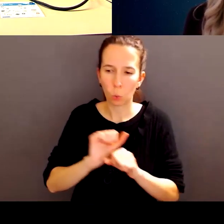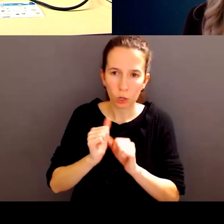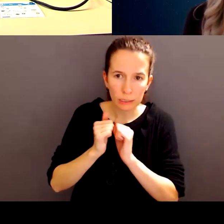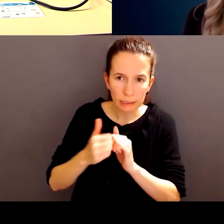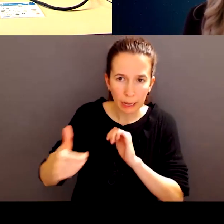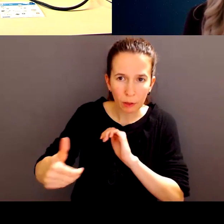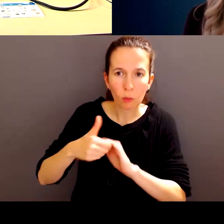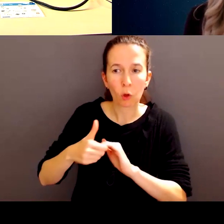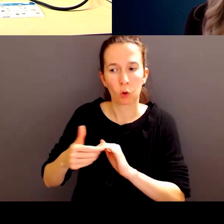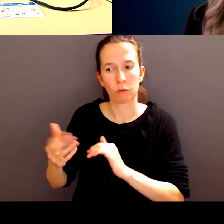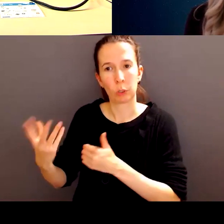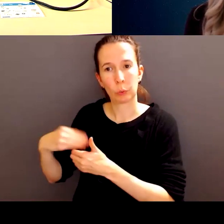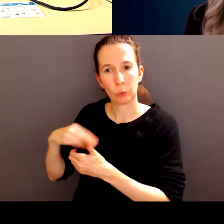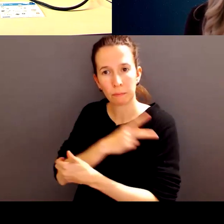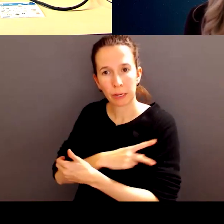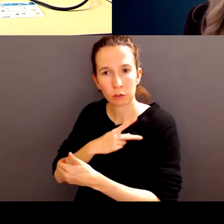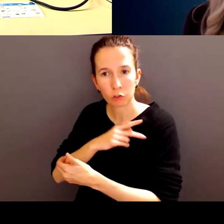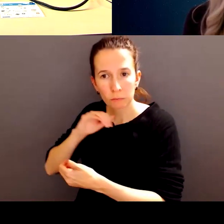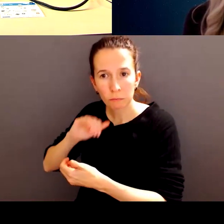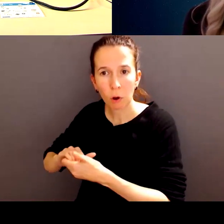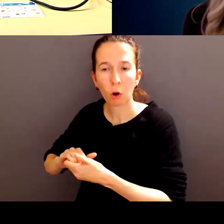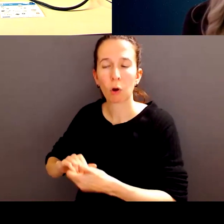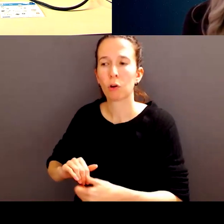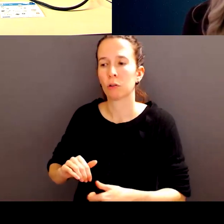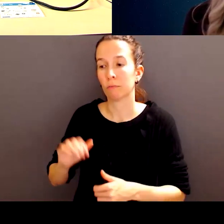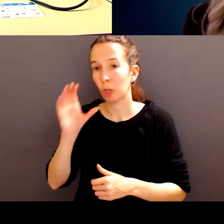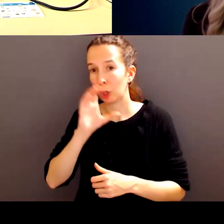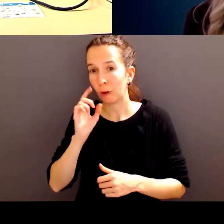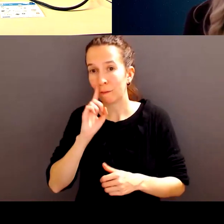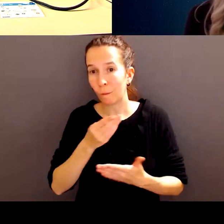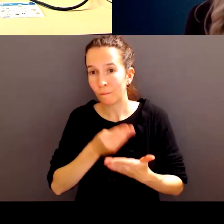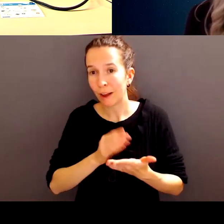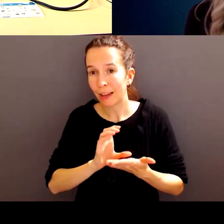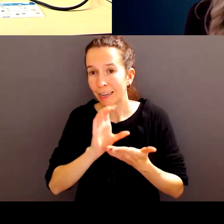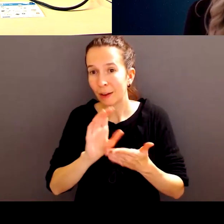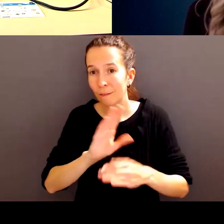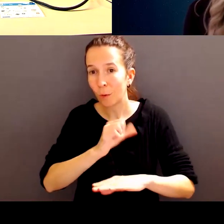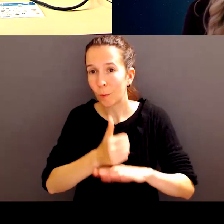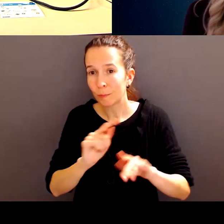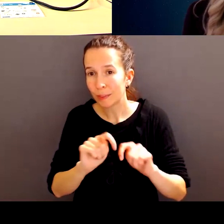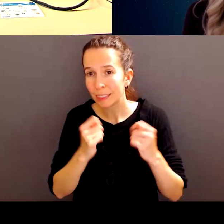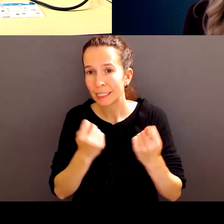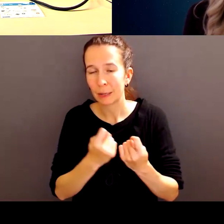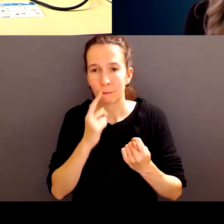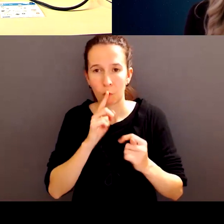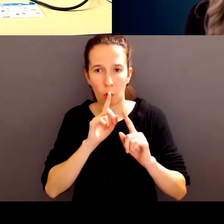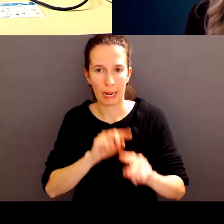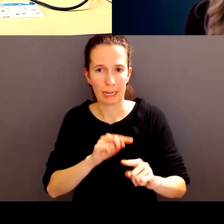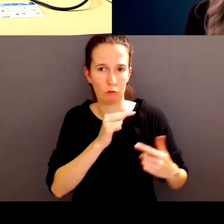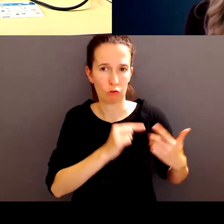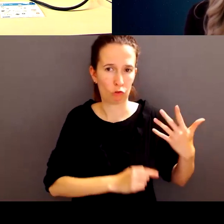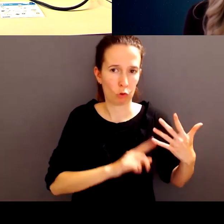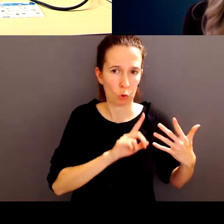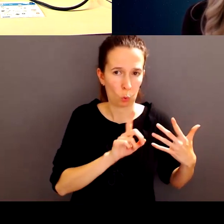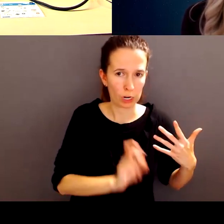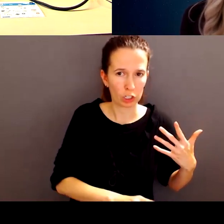partners, looking for funding to build teams and answer specific questions. So it's a little bit of